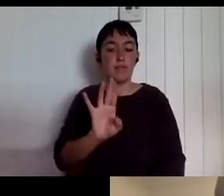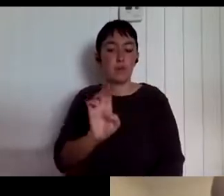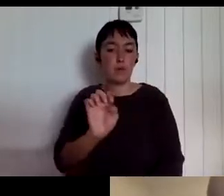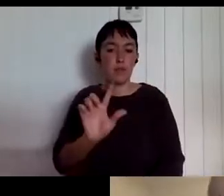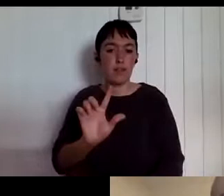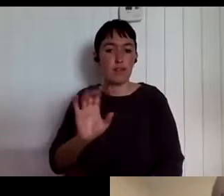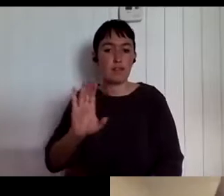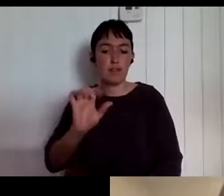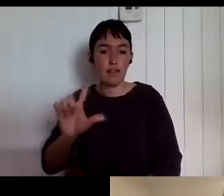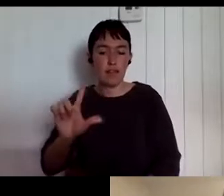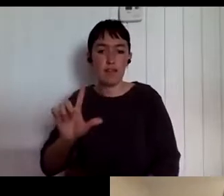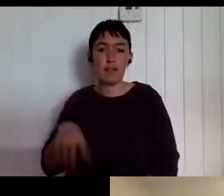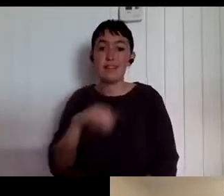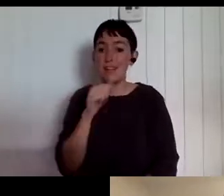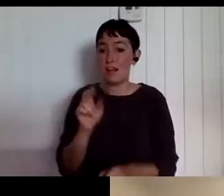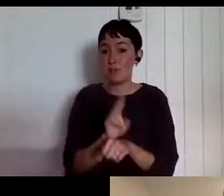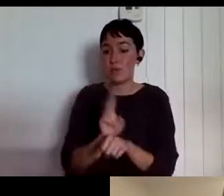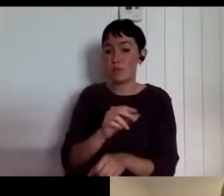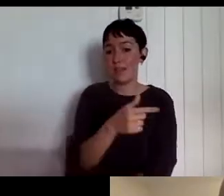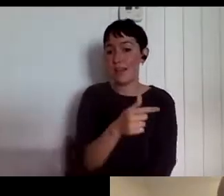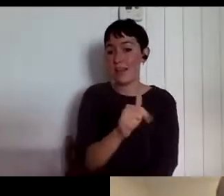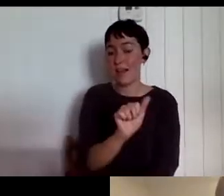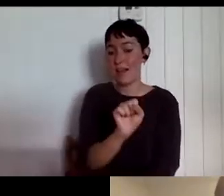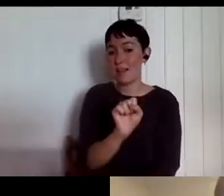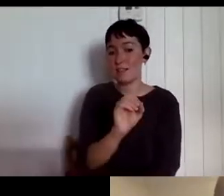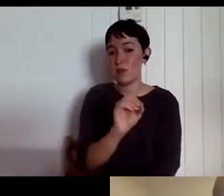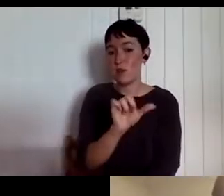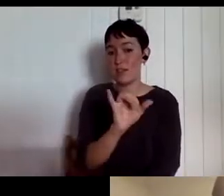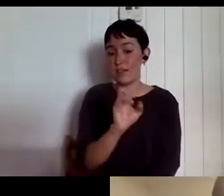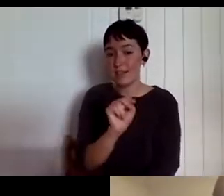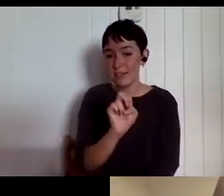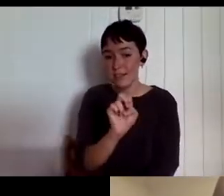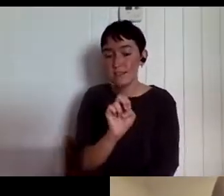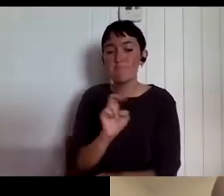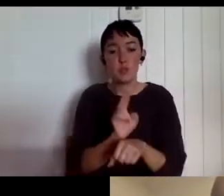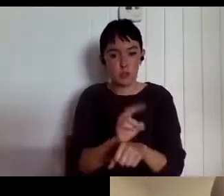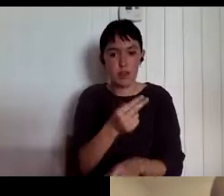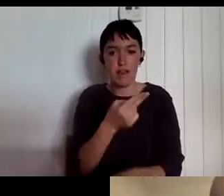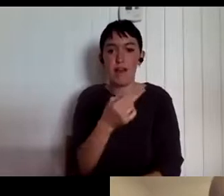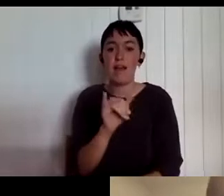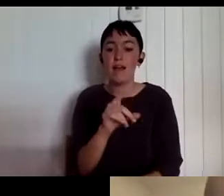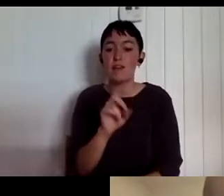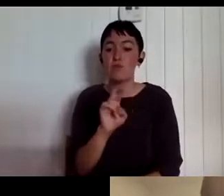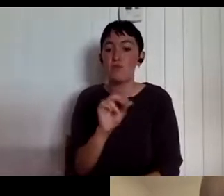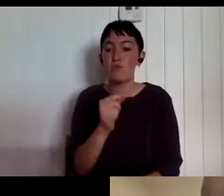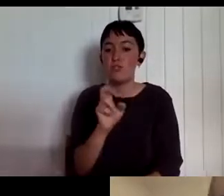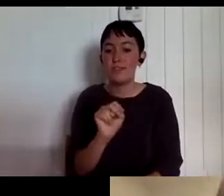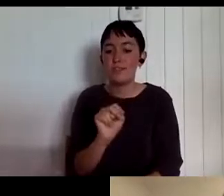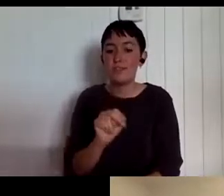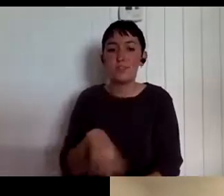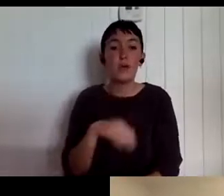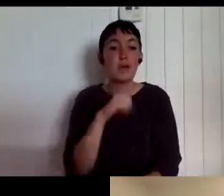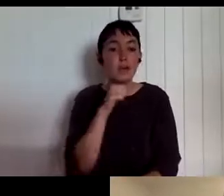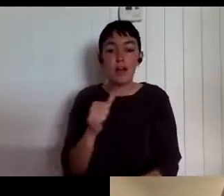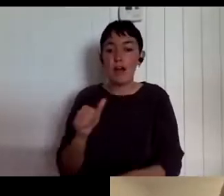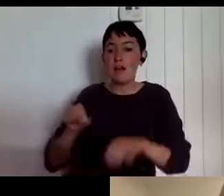put hydrogen, and then you'd run that. You just, instead of making, you know, CO2 emissions or any kinds of emissions, you'd make water instead.